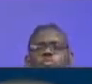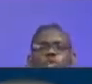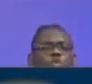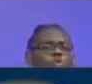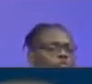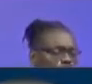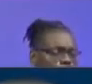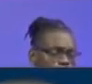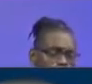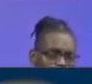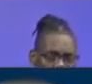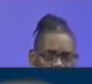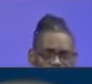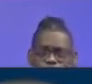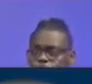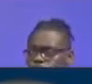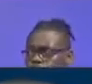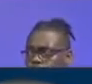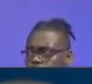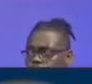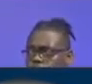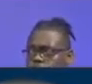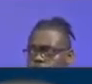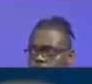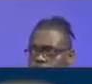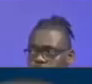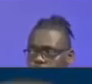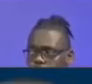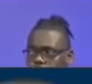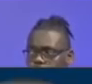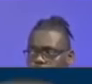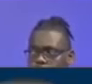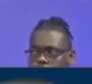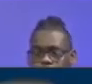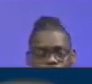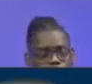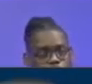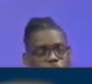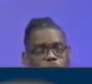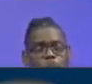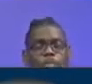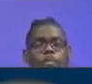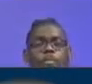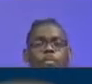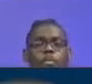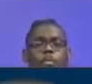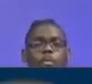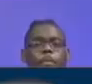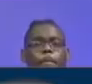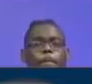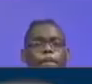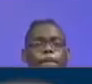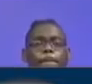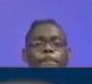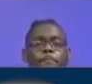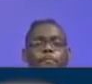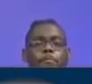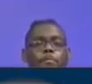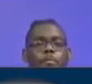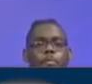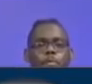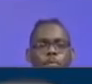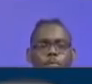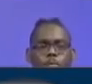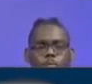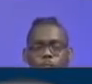Okay, Prime Minister. It's all right to have no question, you know. Raphael John Lang from Guardian Media, and